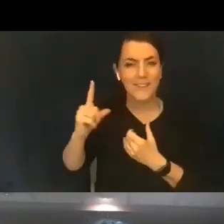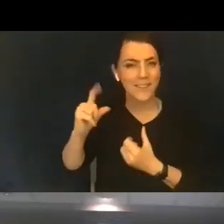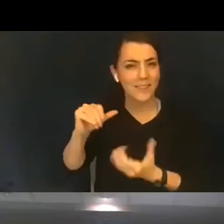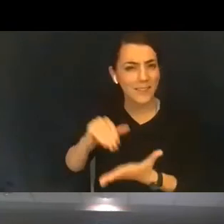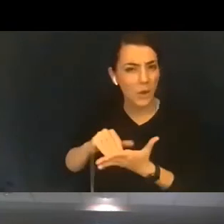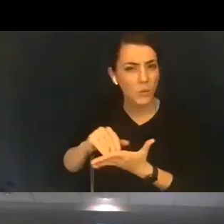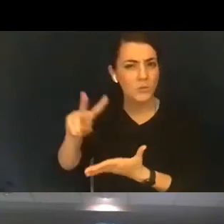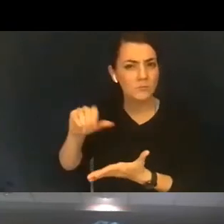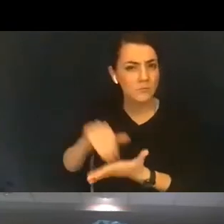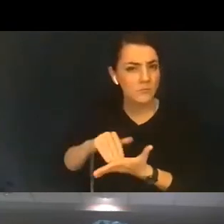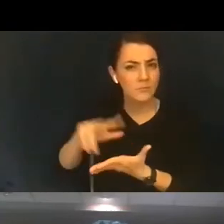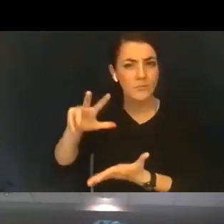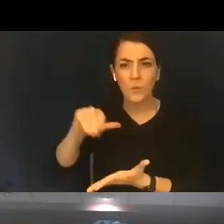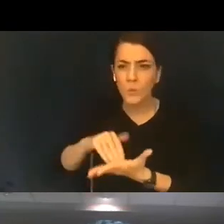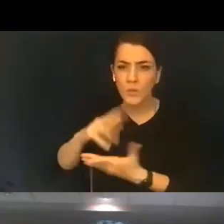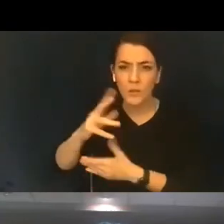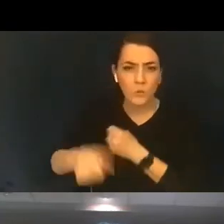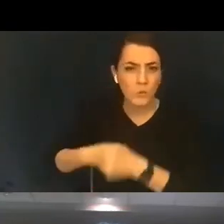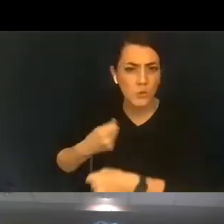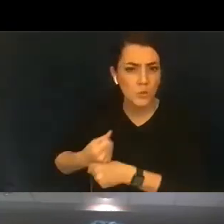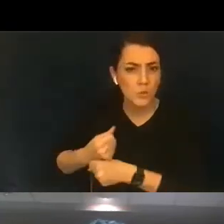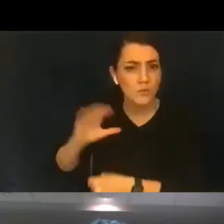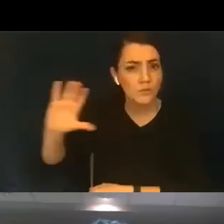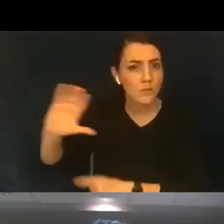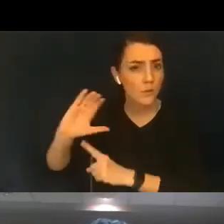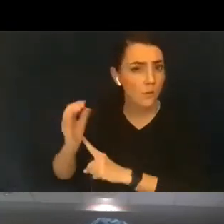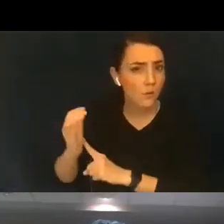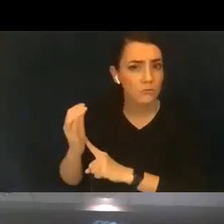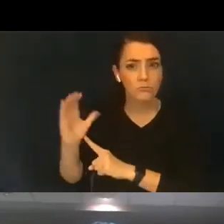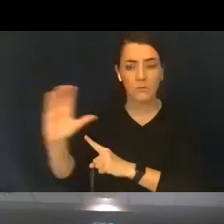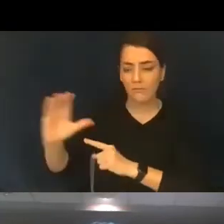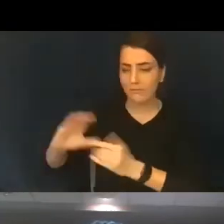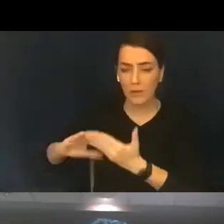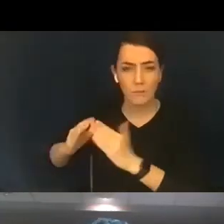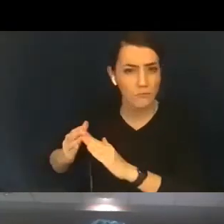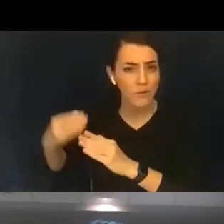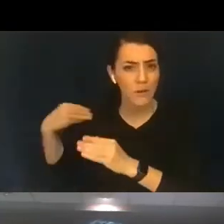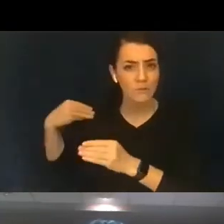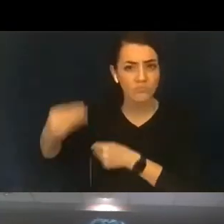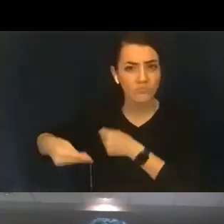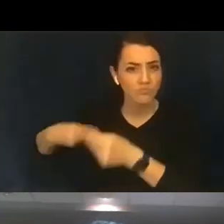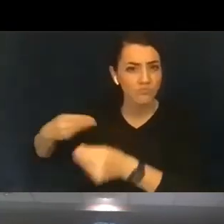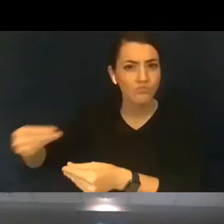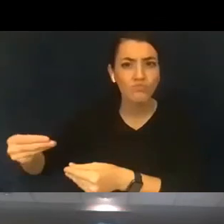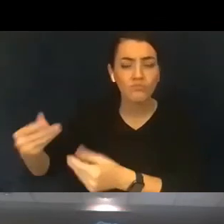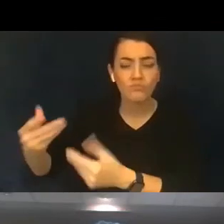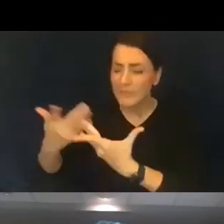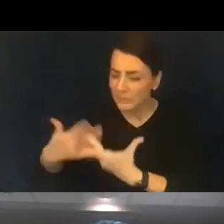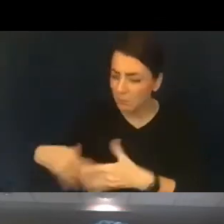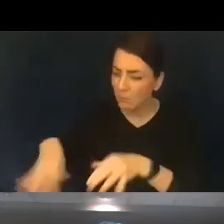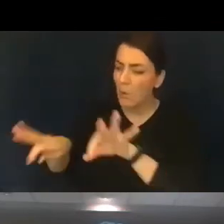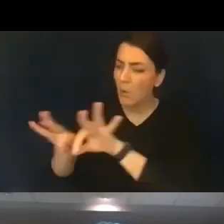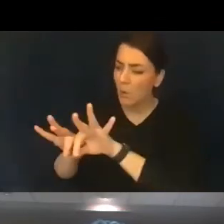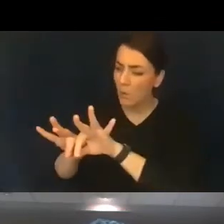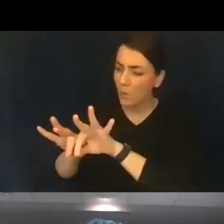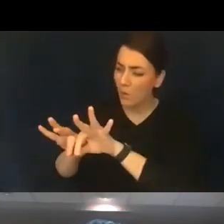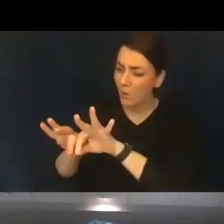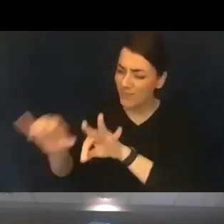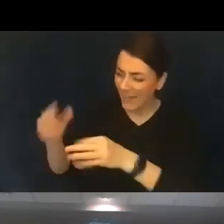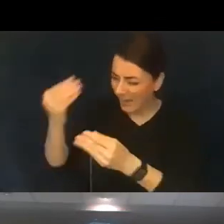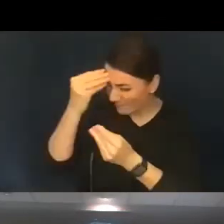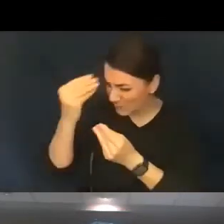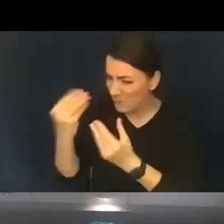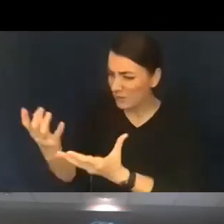important, and to make the young Cambodian Americans and the young Southeast Asian Americans